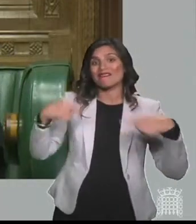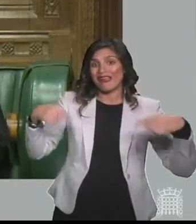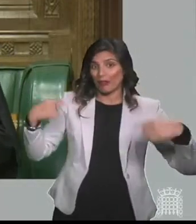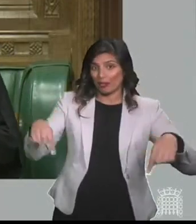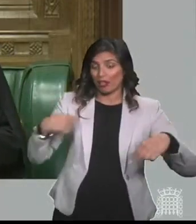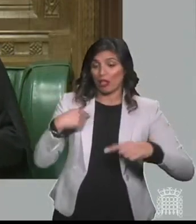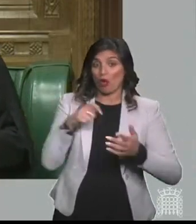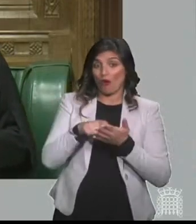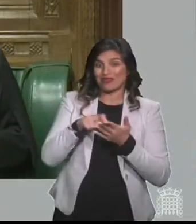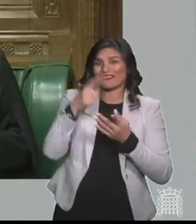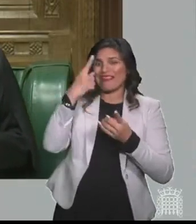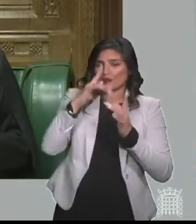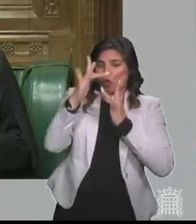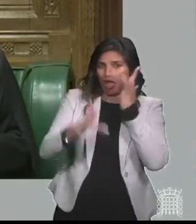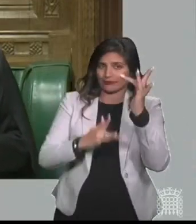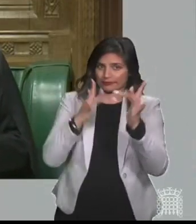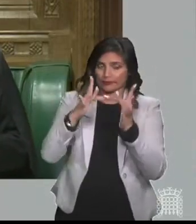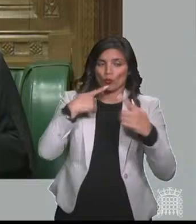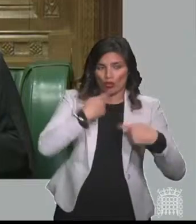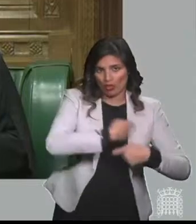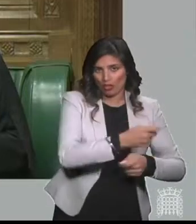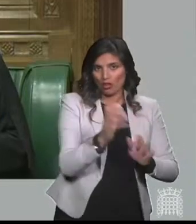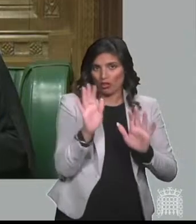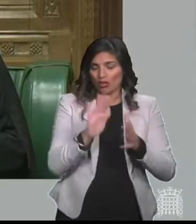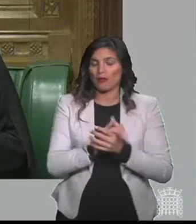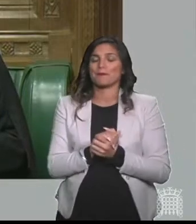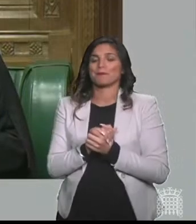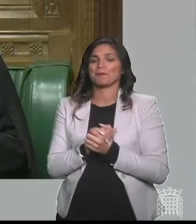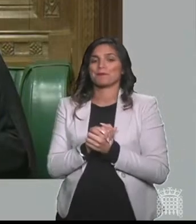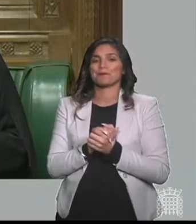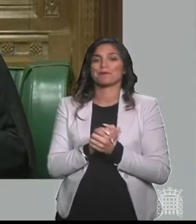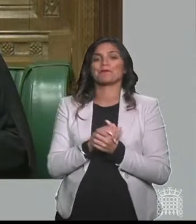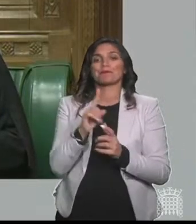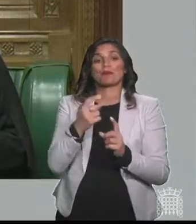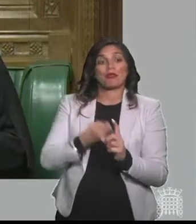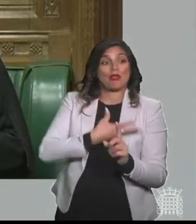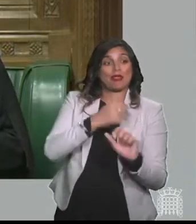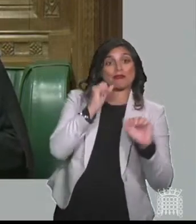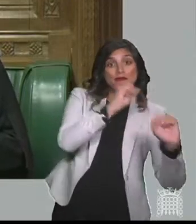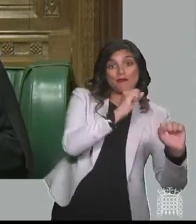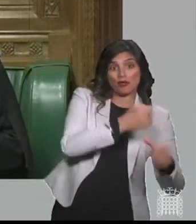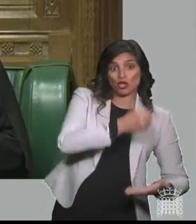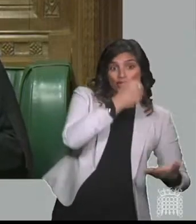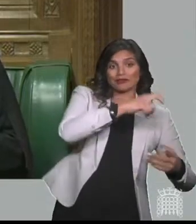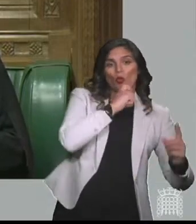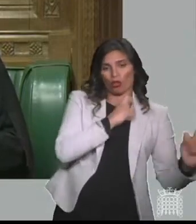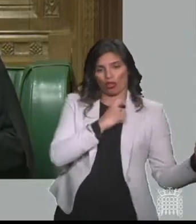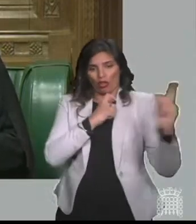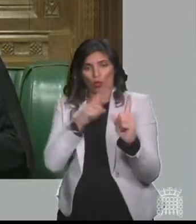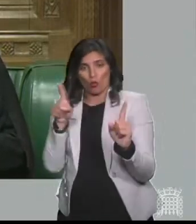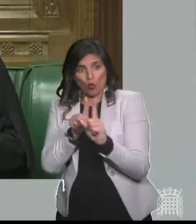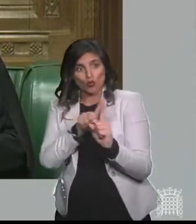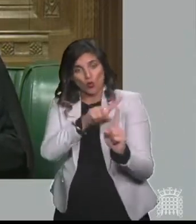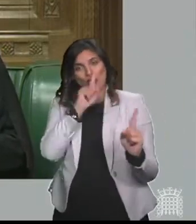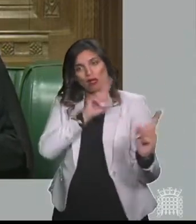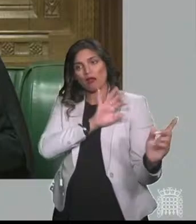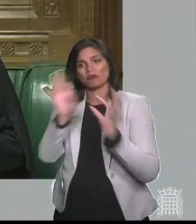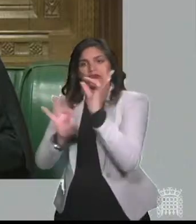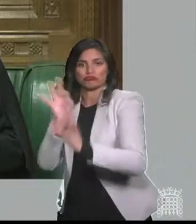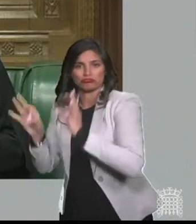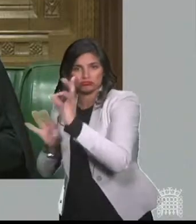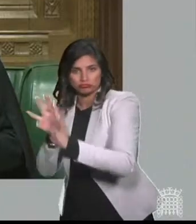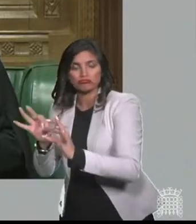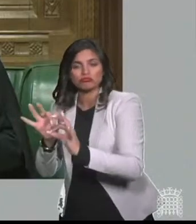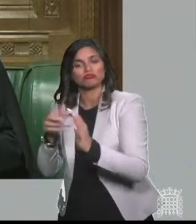and online. I will then call the Shadow Chancellor and other honourable members to ask questions. This will follow the